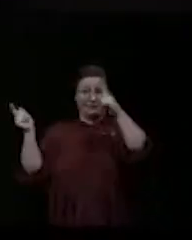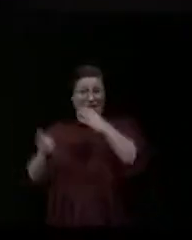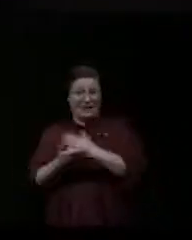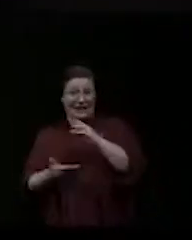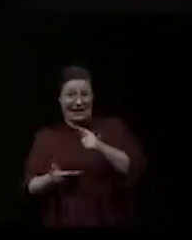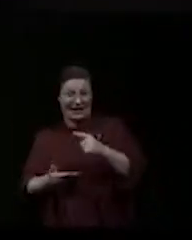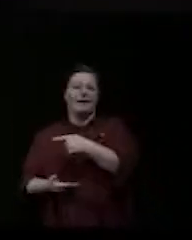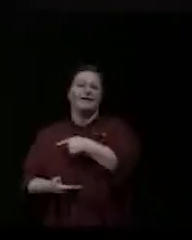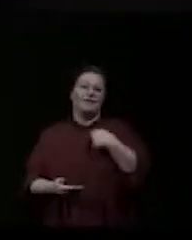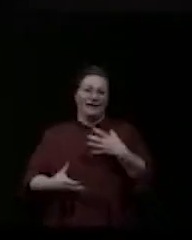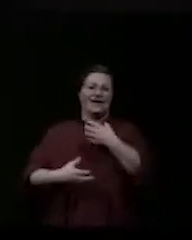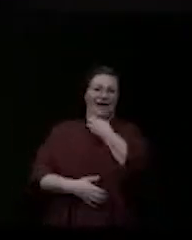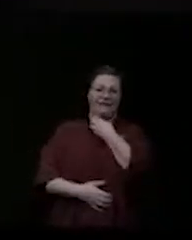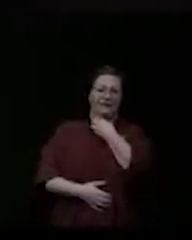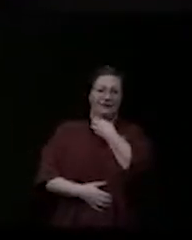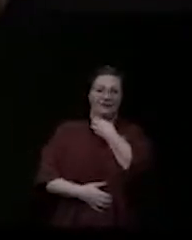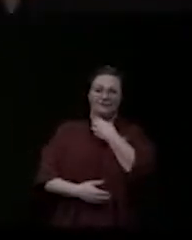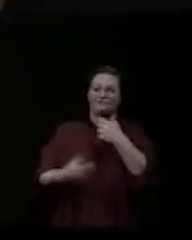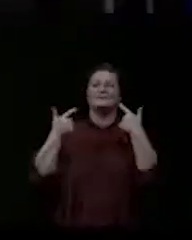Thank you very much.